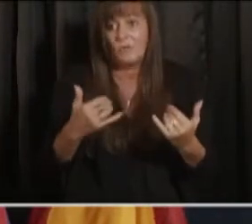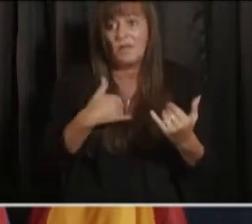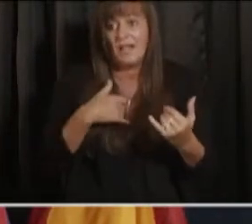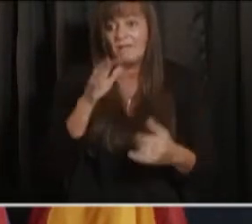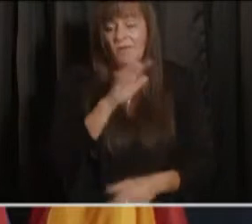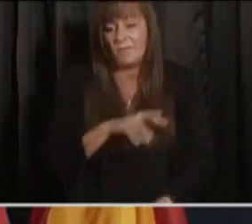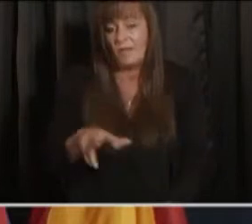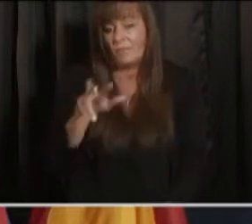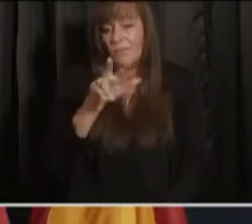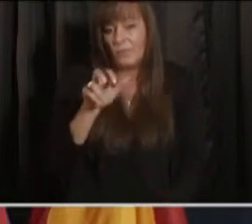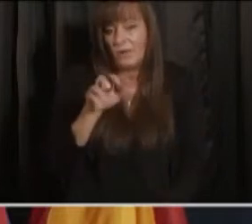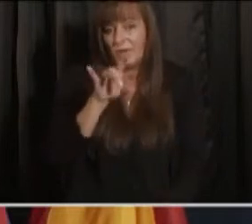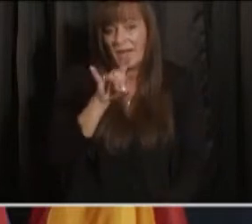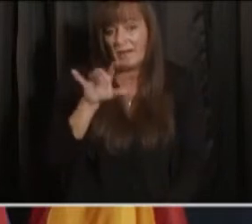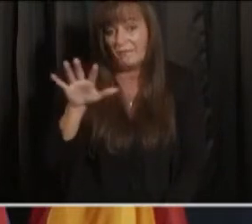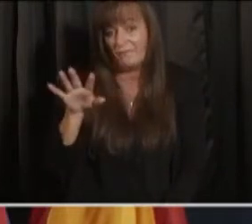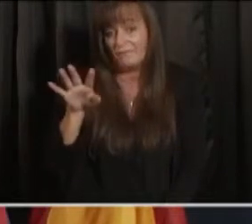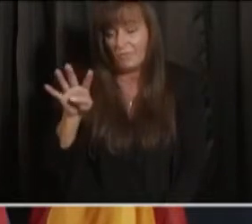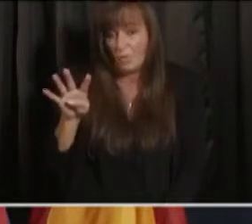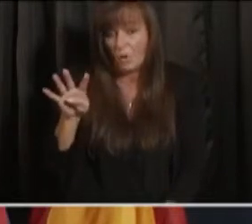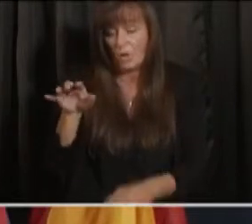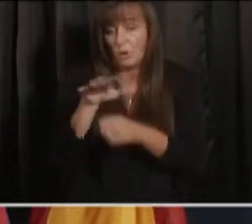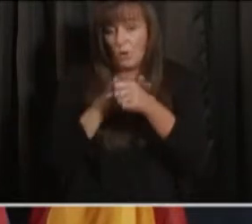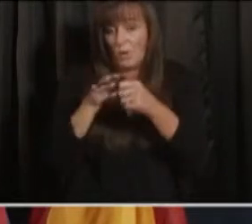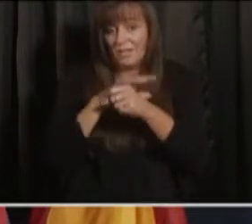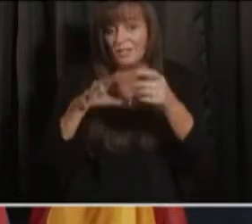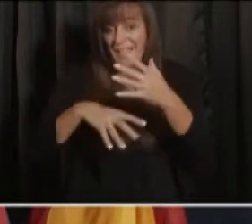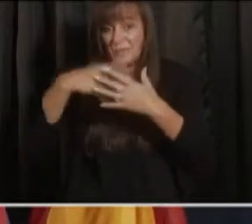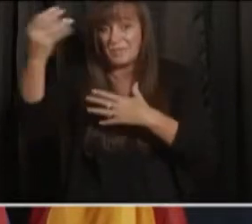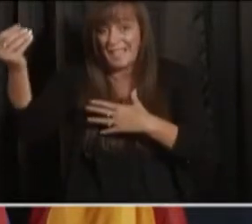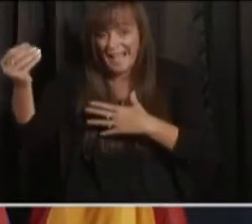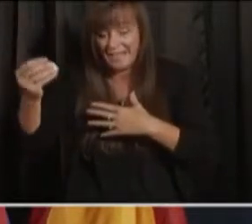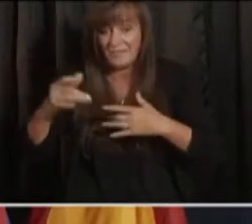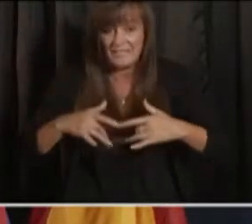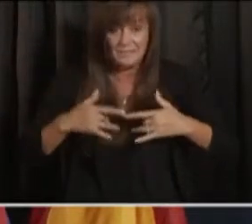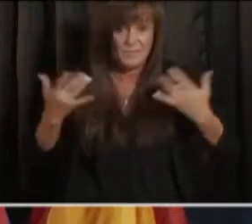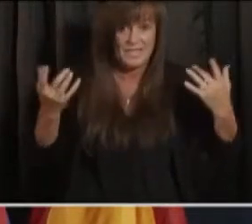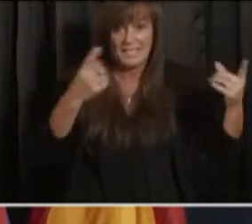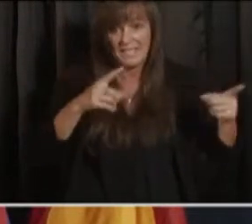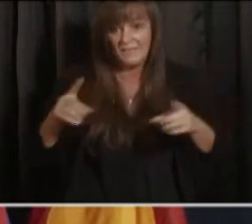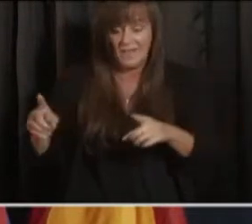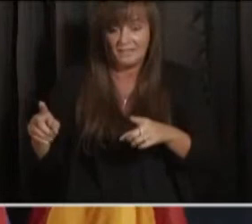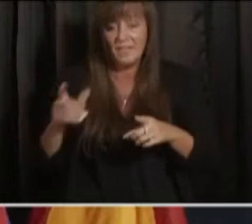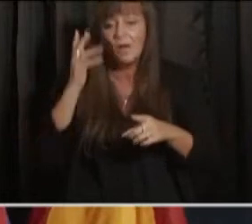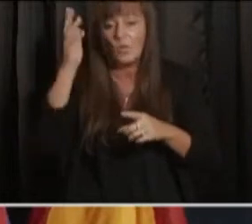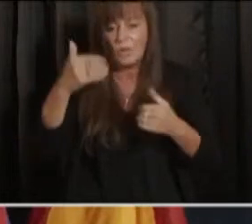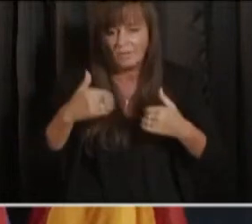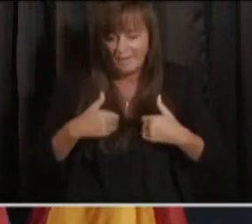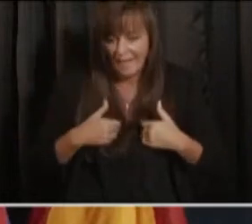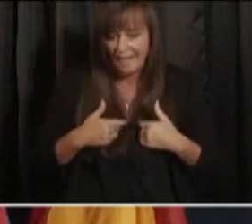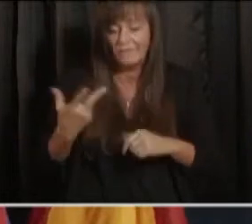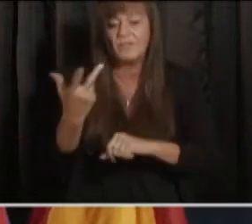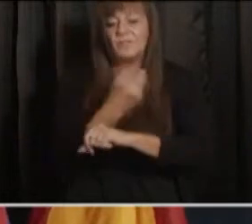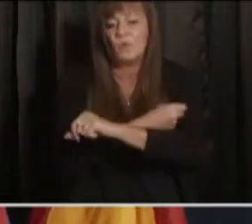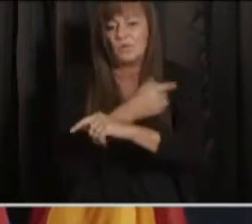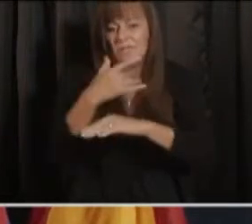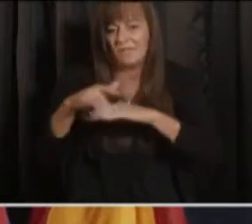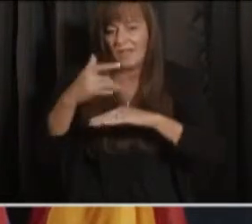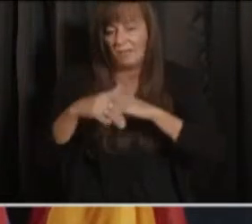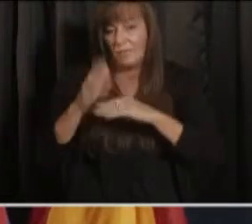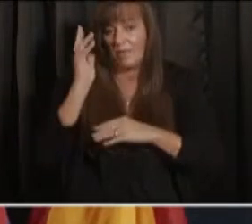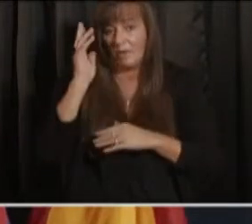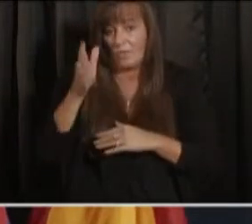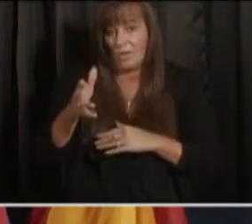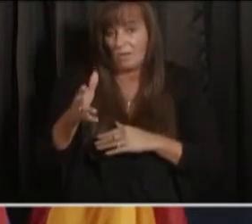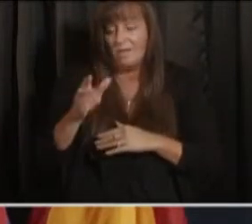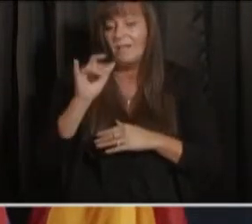around 384 locations outside of the big events that we're planning that will have these doses available. We will be making